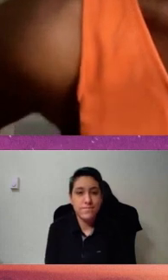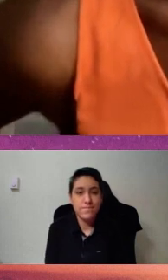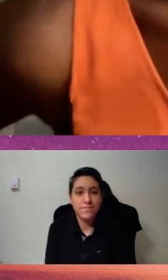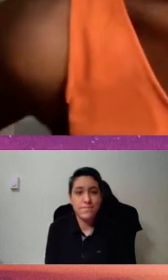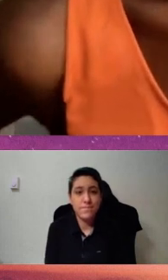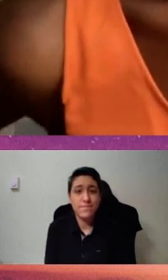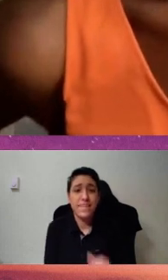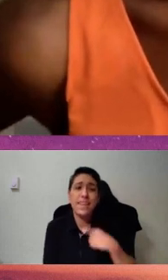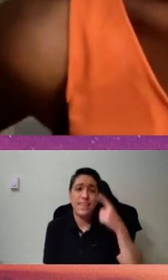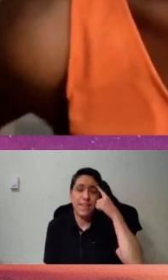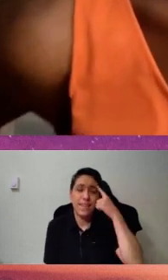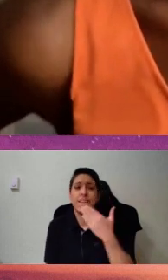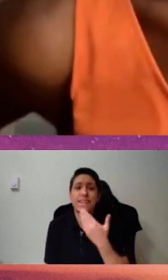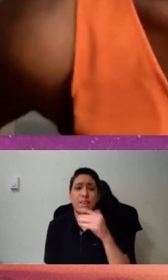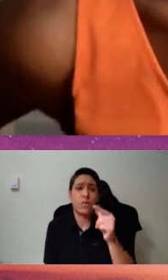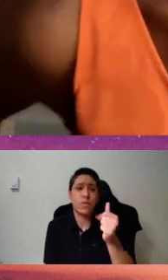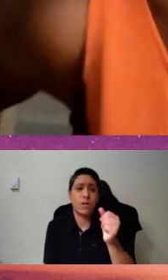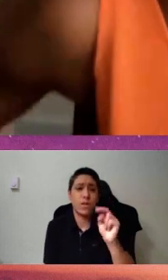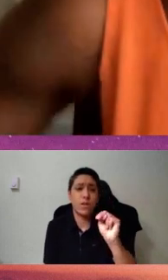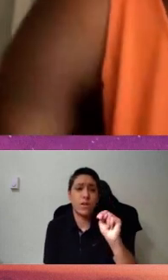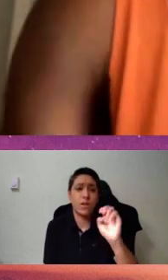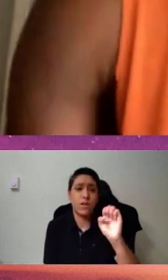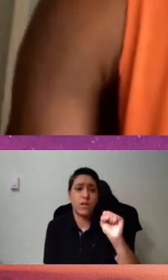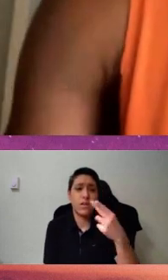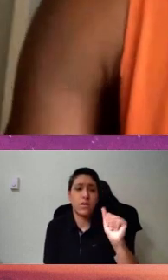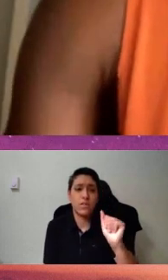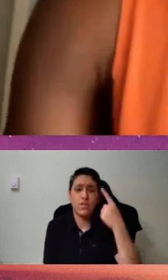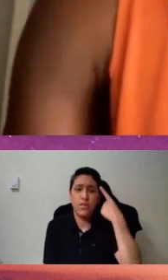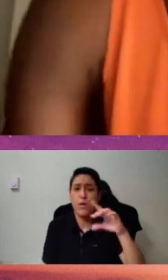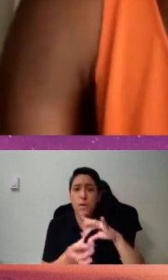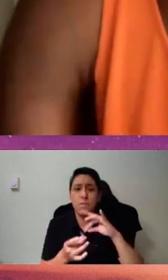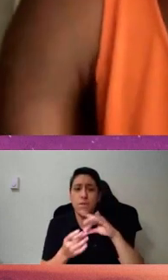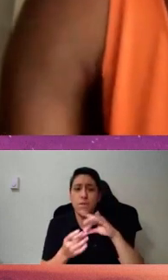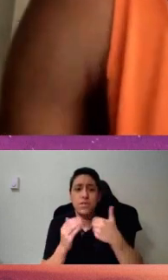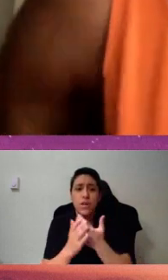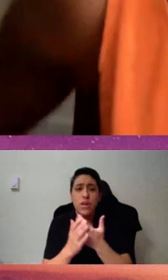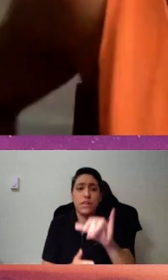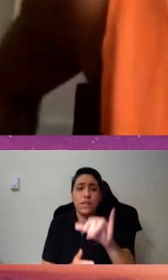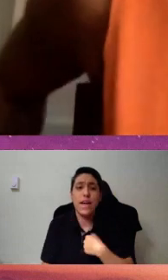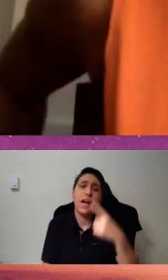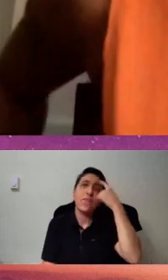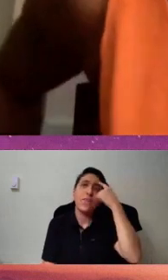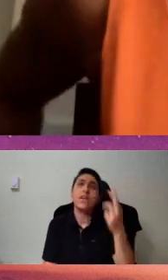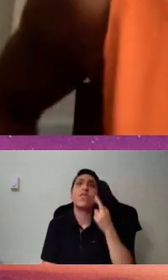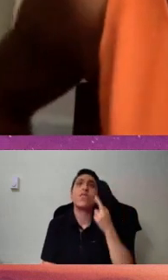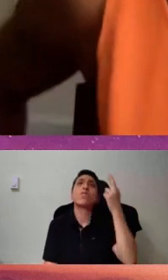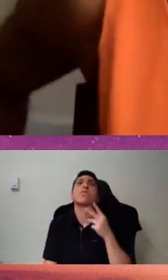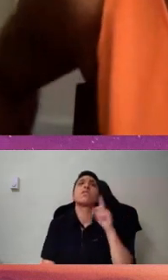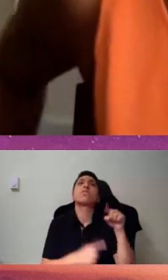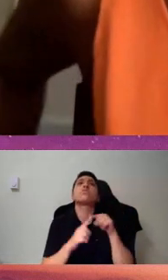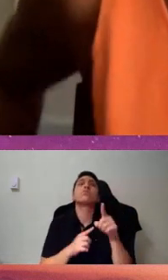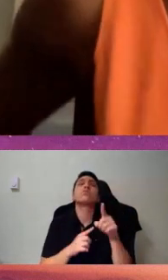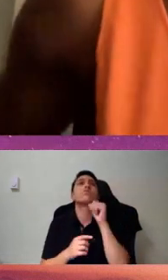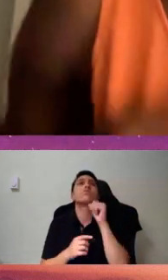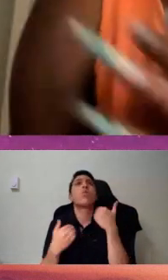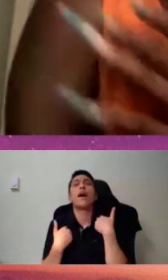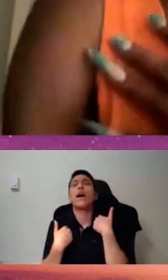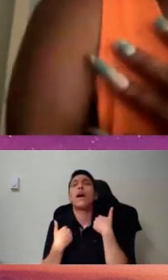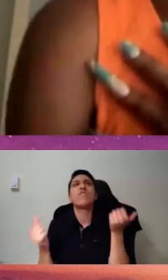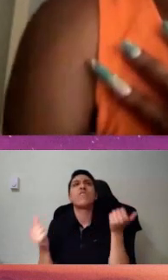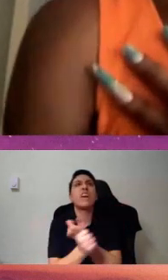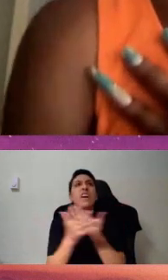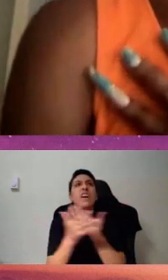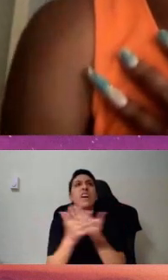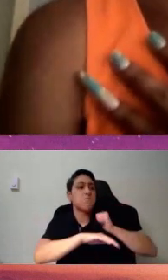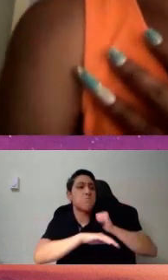thank you, Ganesha, for saying all of that. Absolutely. Realizing when you don't have it all together is key for